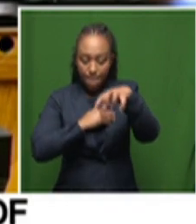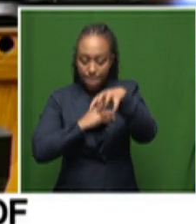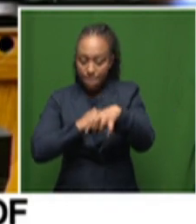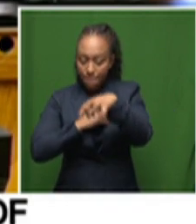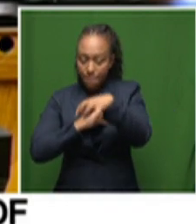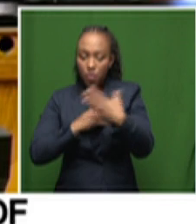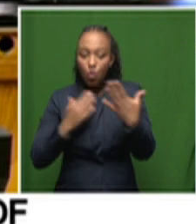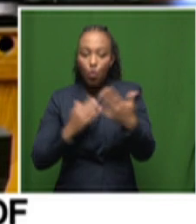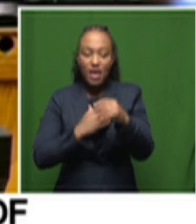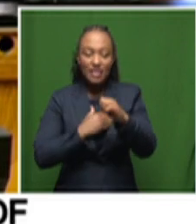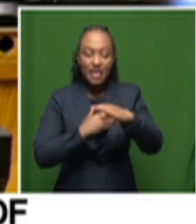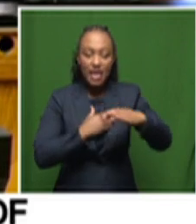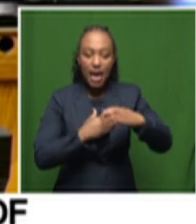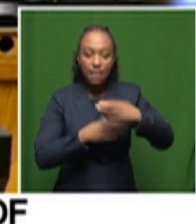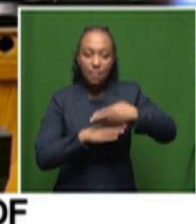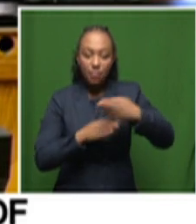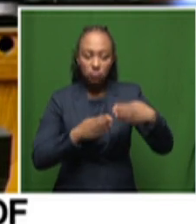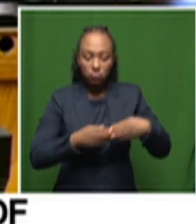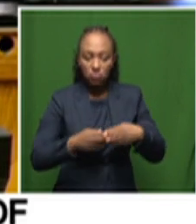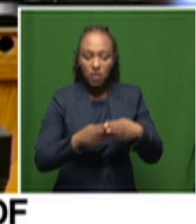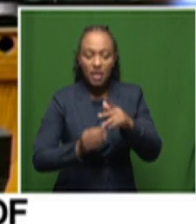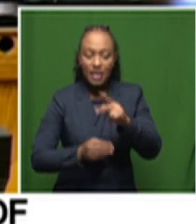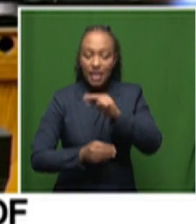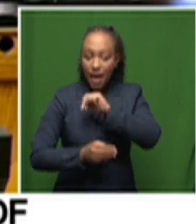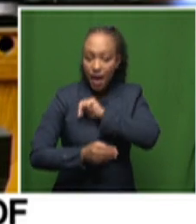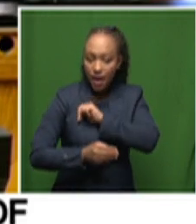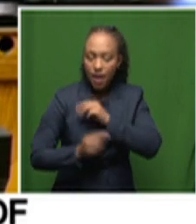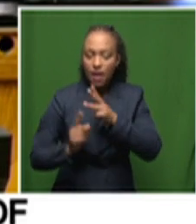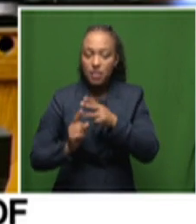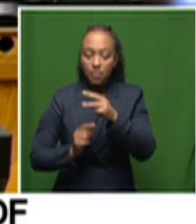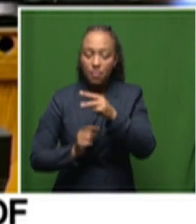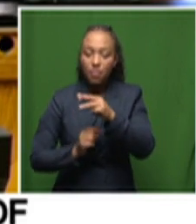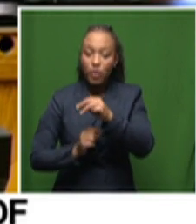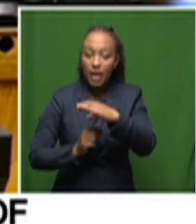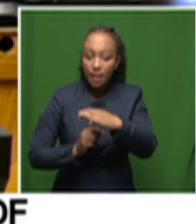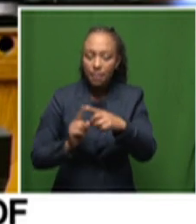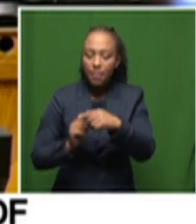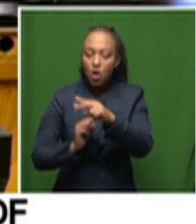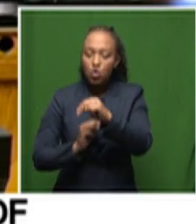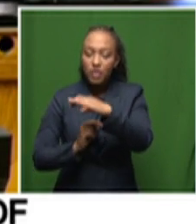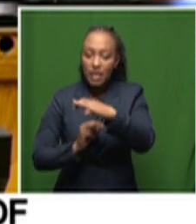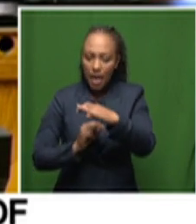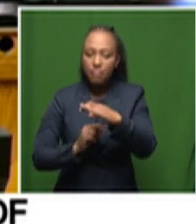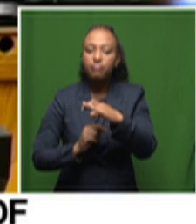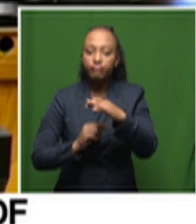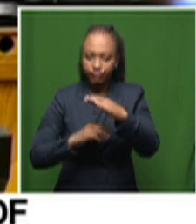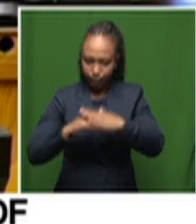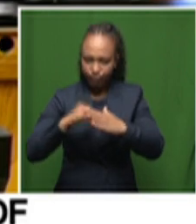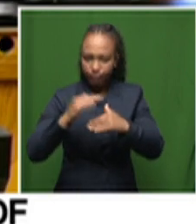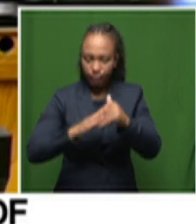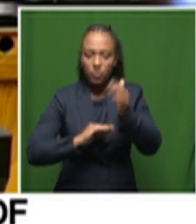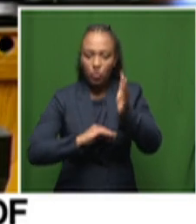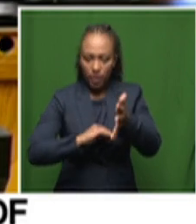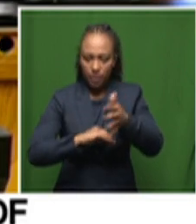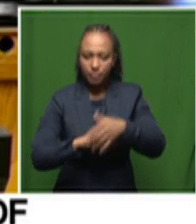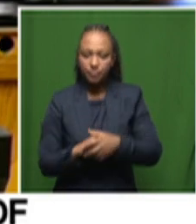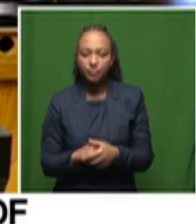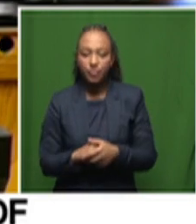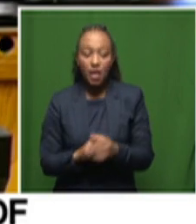Eastern Cape, KwaZulu-Natal, Northern Cape, and Western Cape. Finally, we will